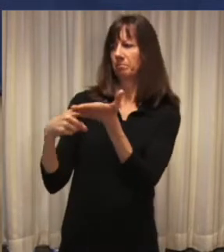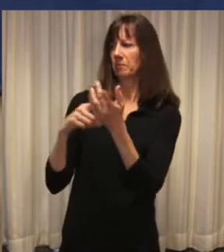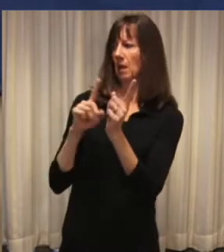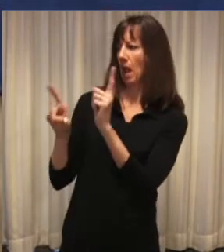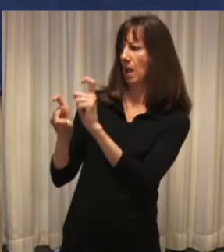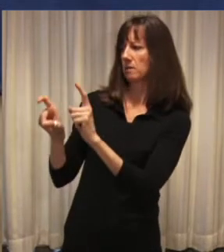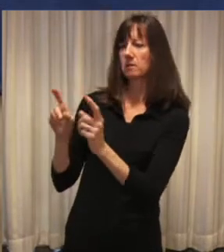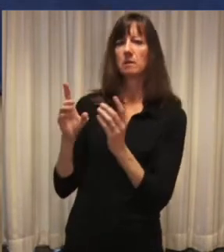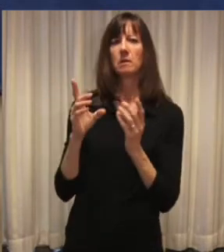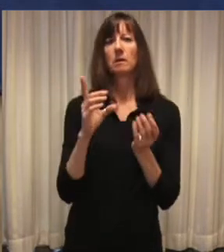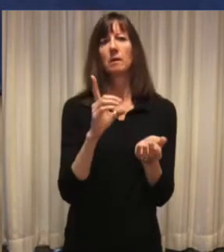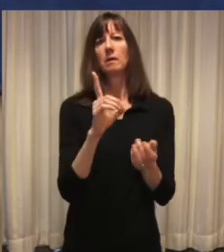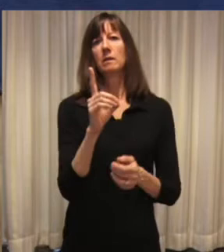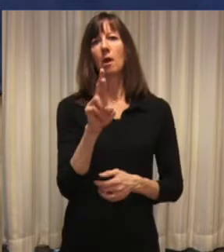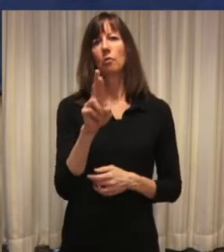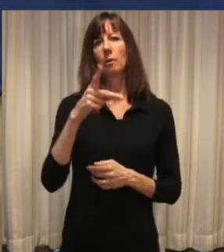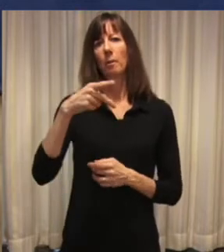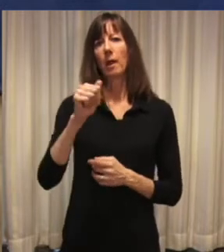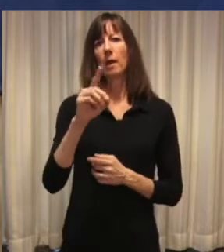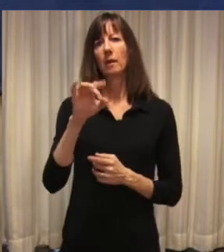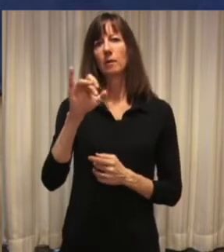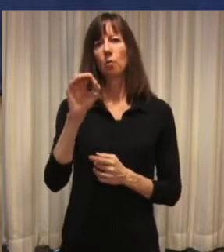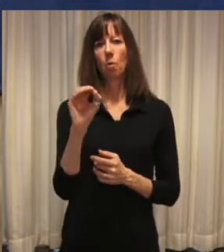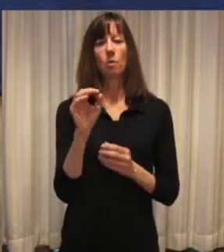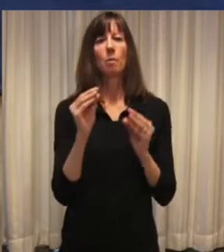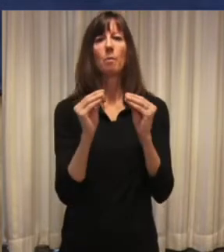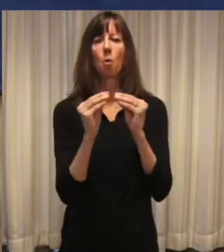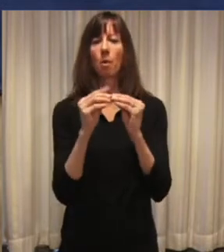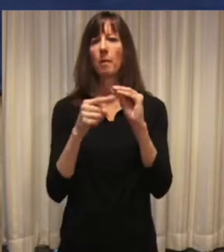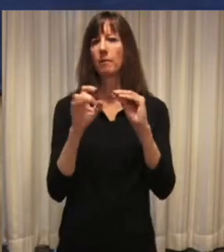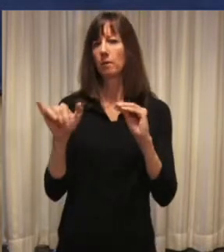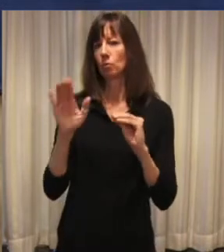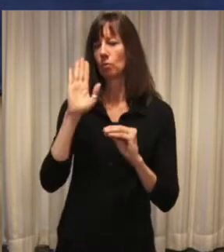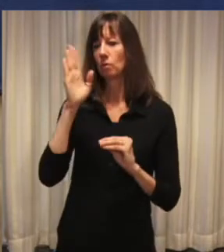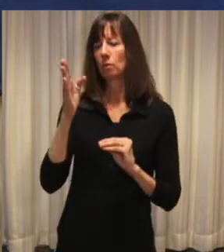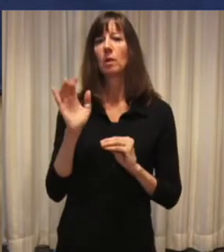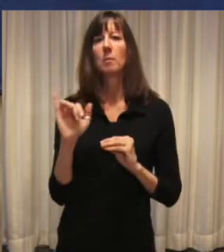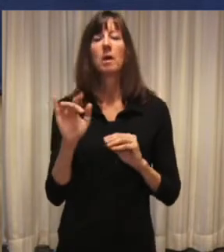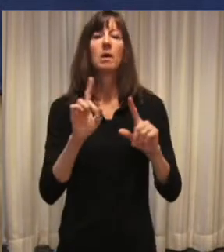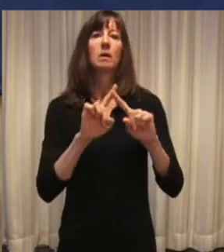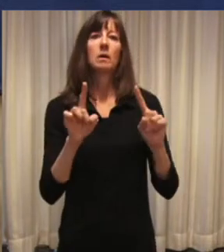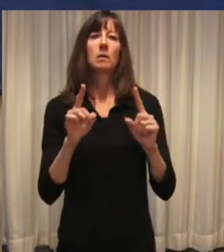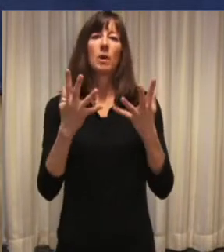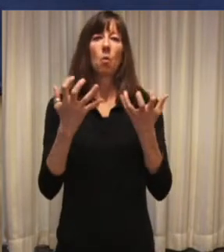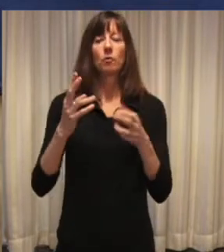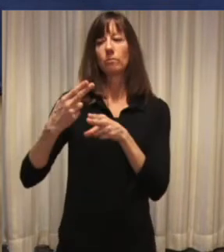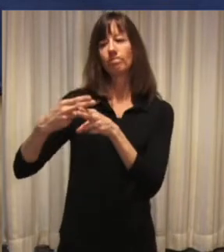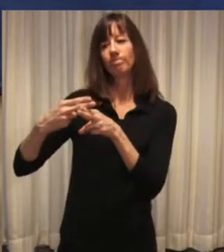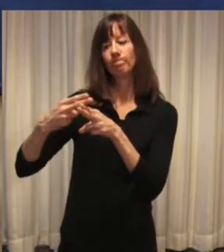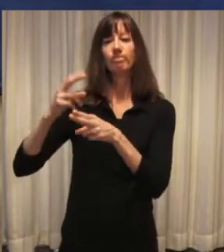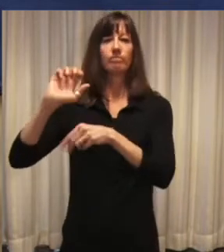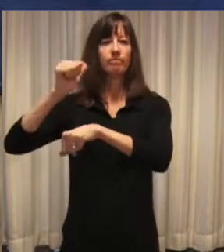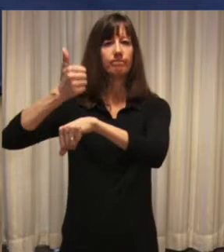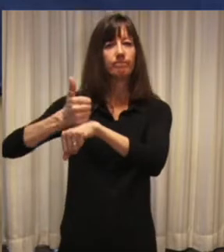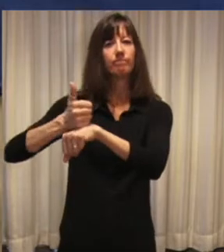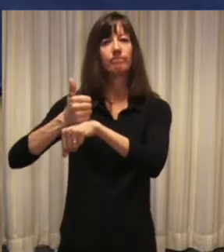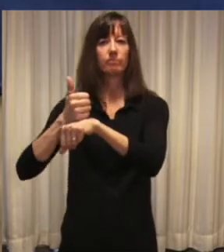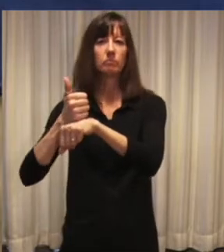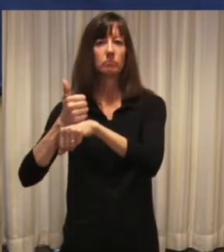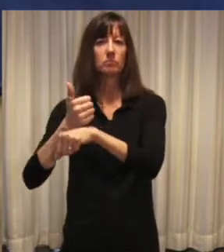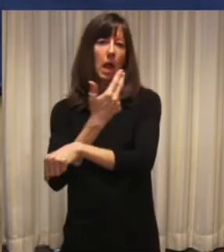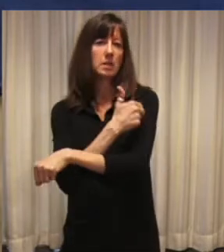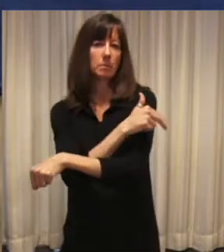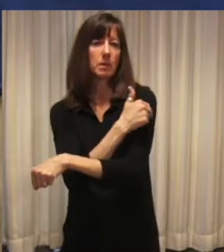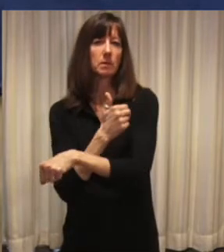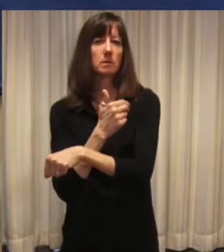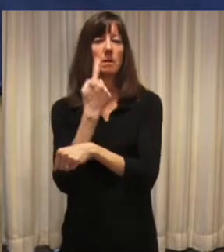could add 100 beds very quickly, not full critical care, but basically sort of step down